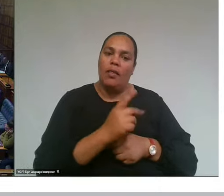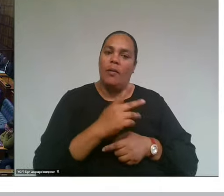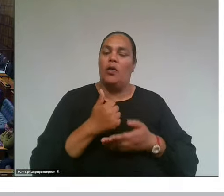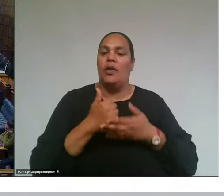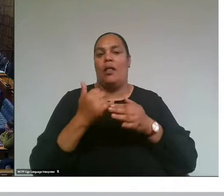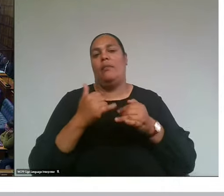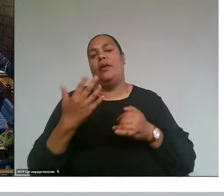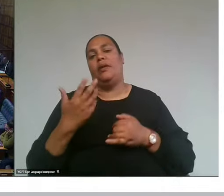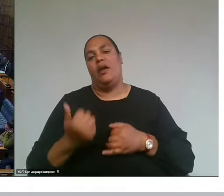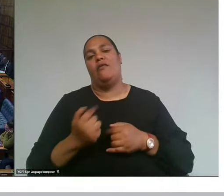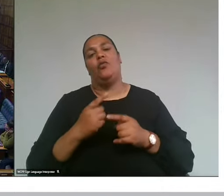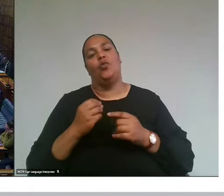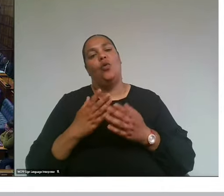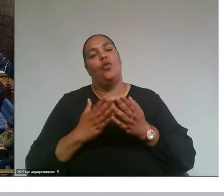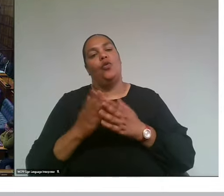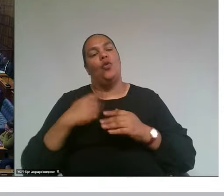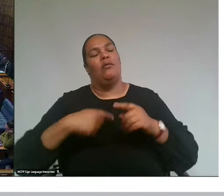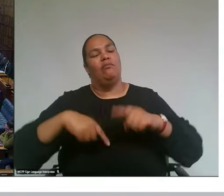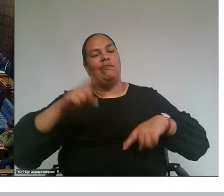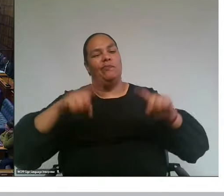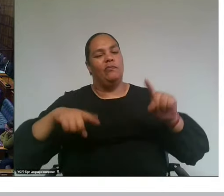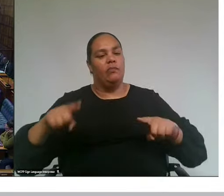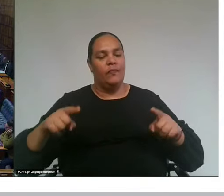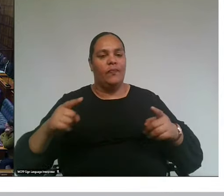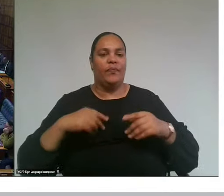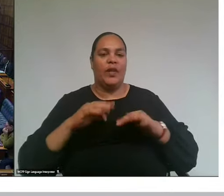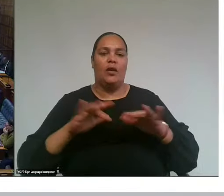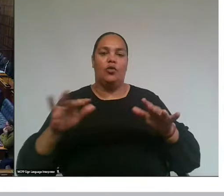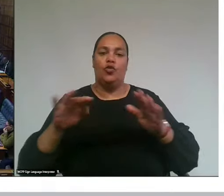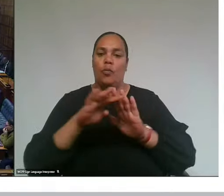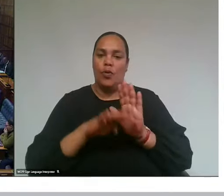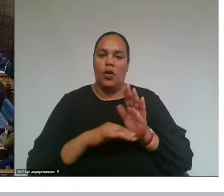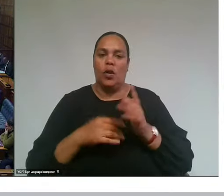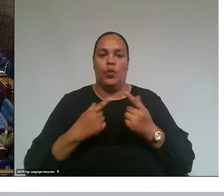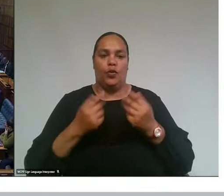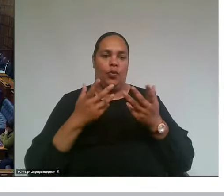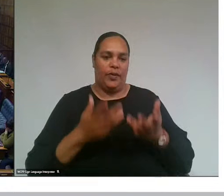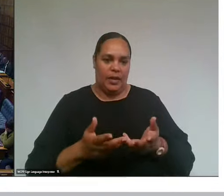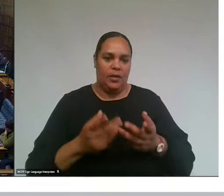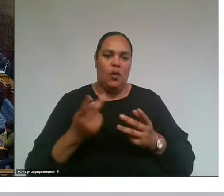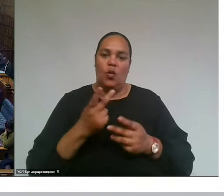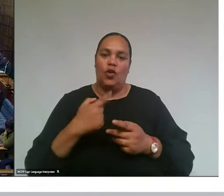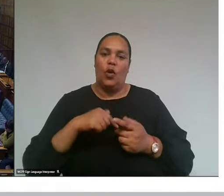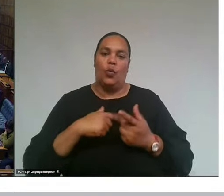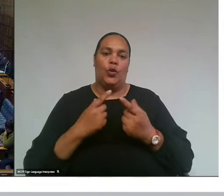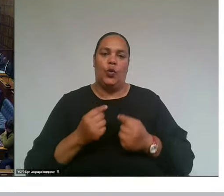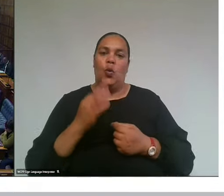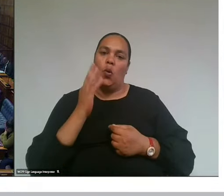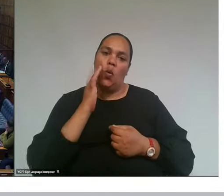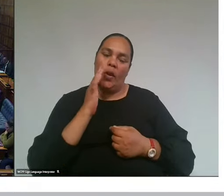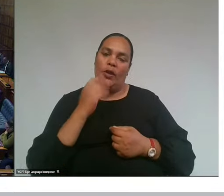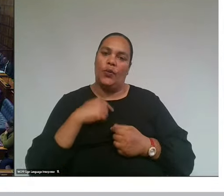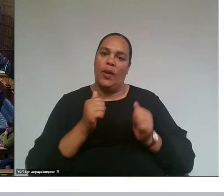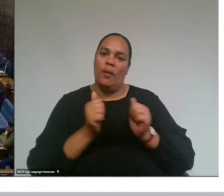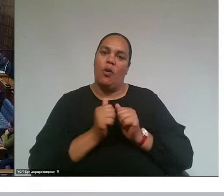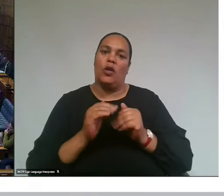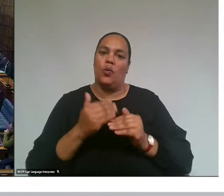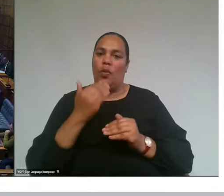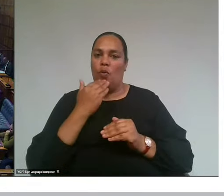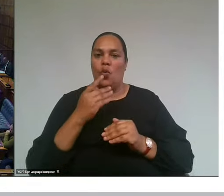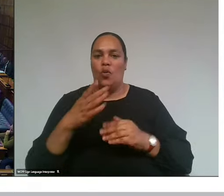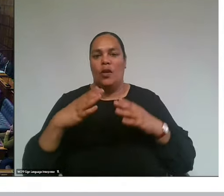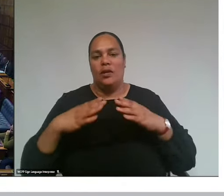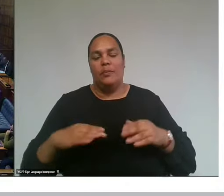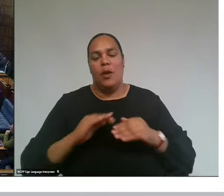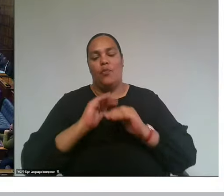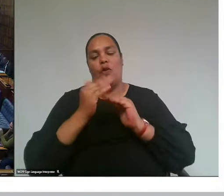line so through our various sort of Outreach programs we do that we also do that when we when we partner with a with a consumer